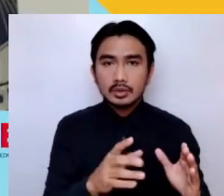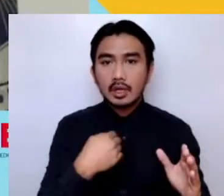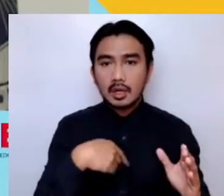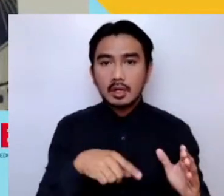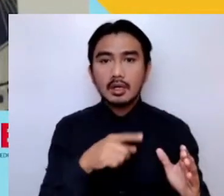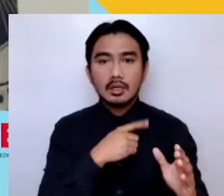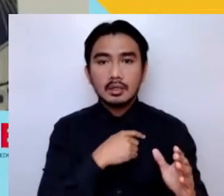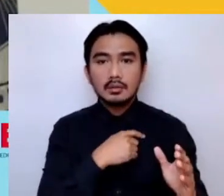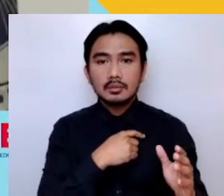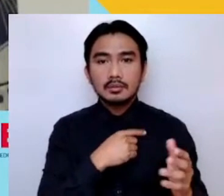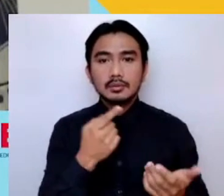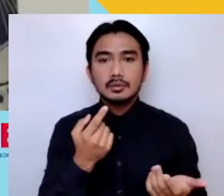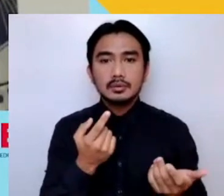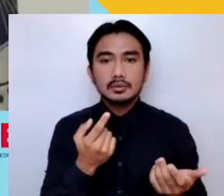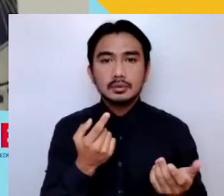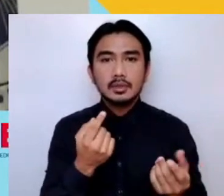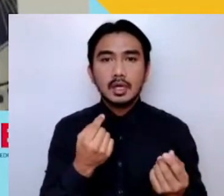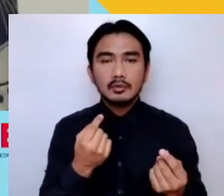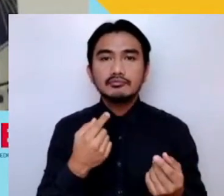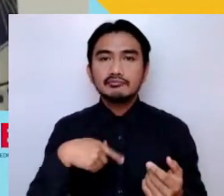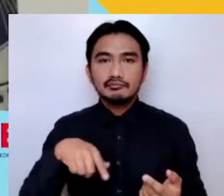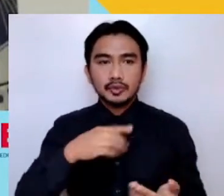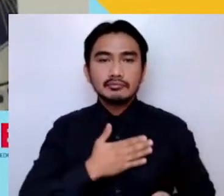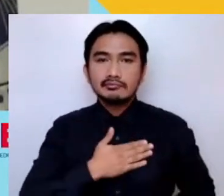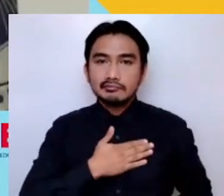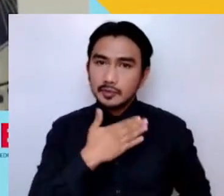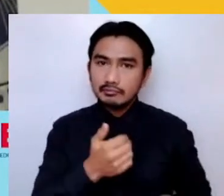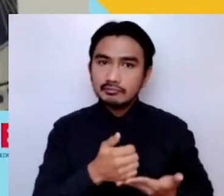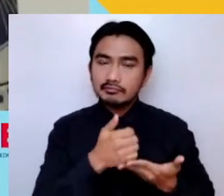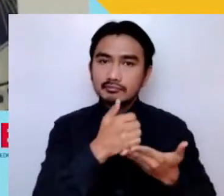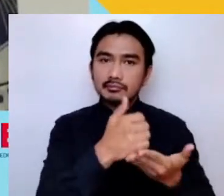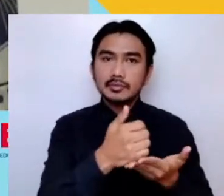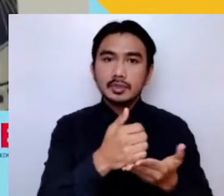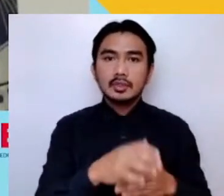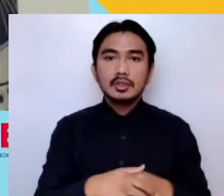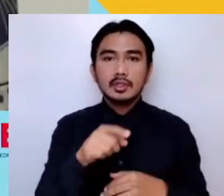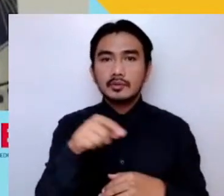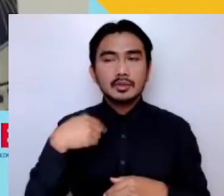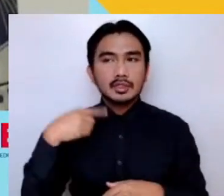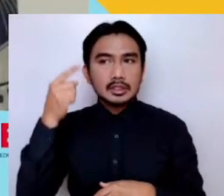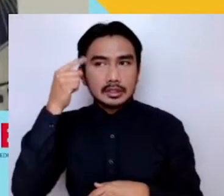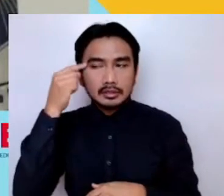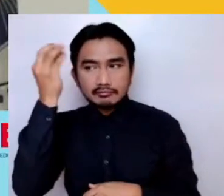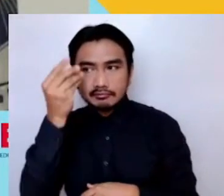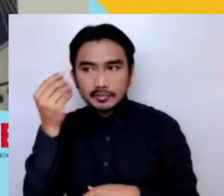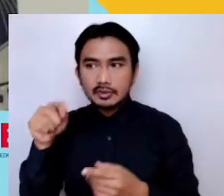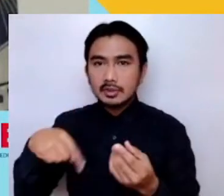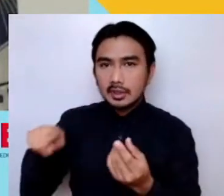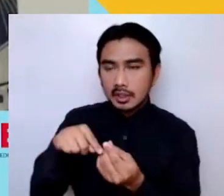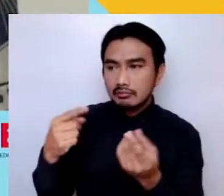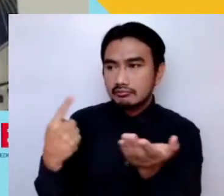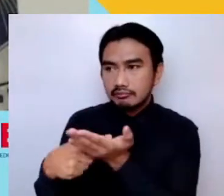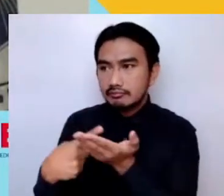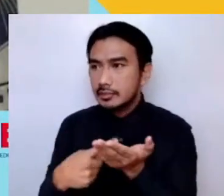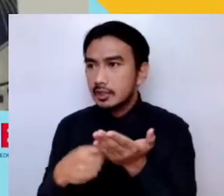where our commitment lies. It is you who we think of whenever we come up with new policies